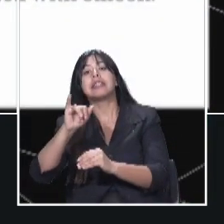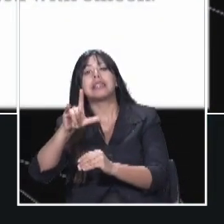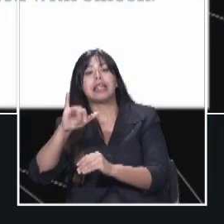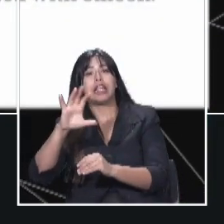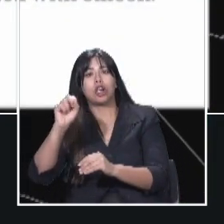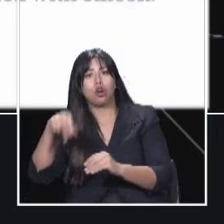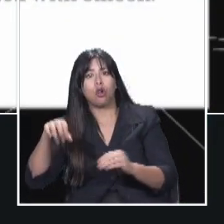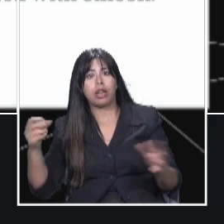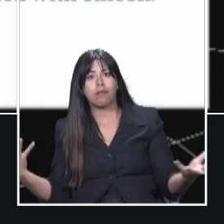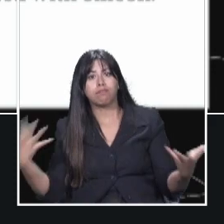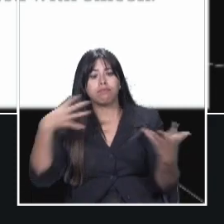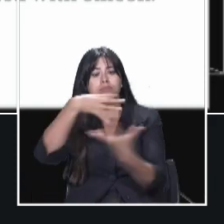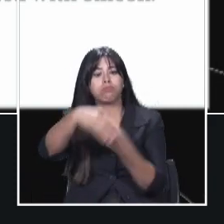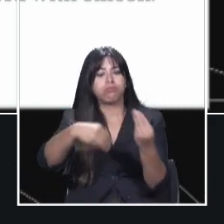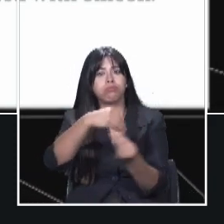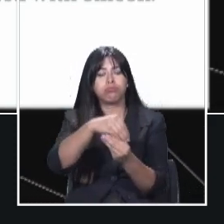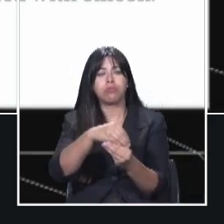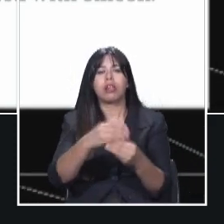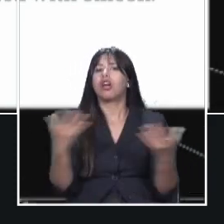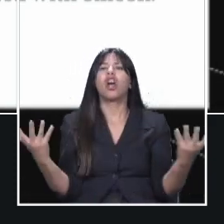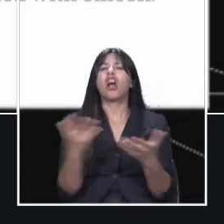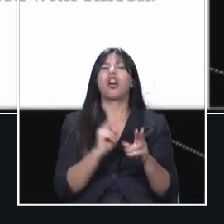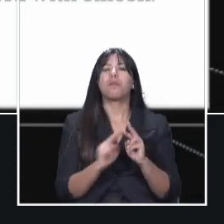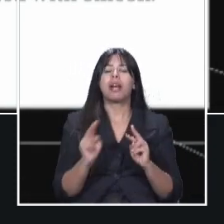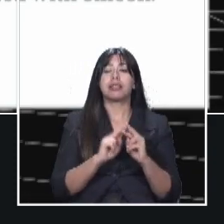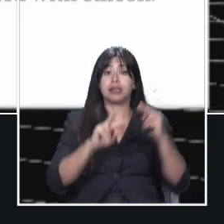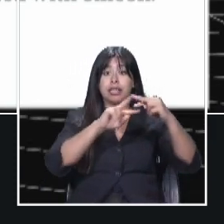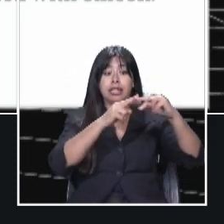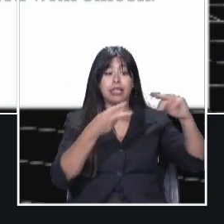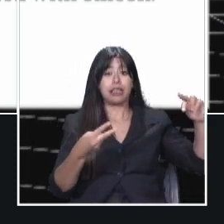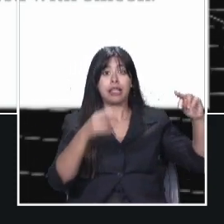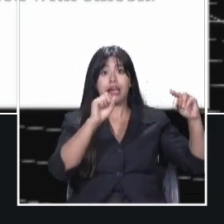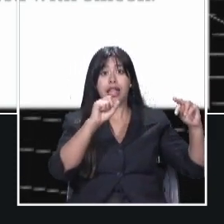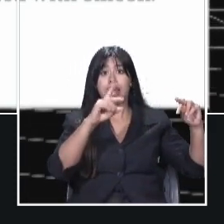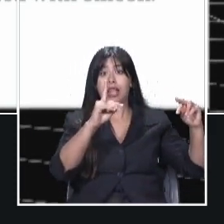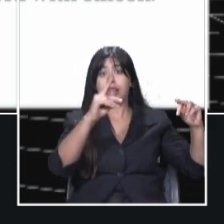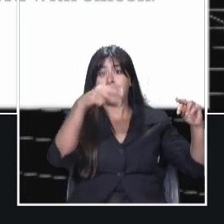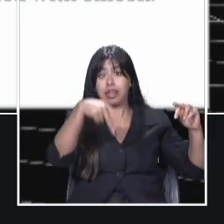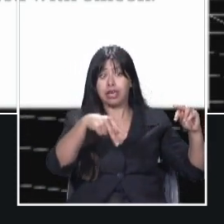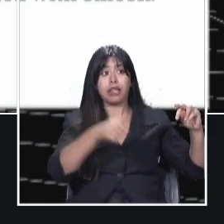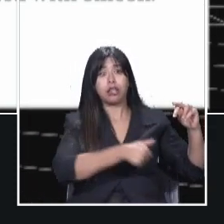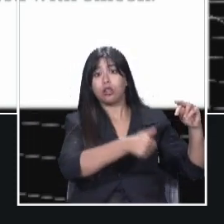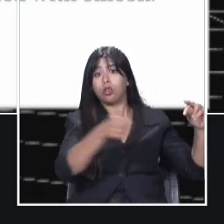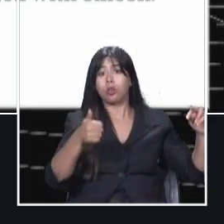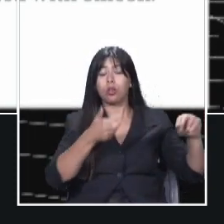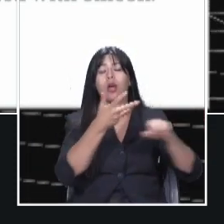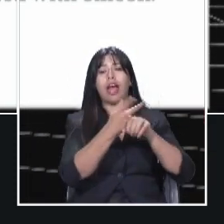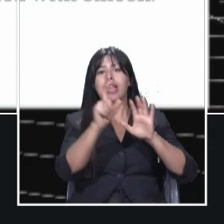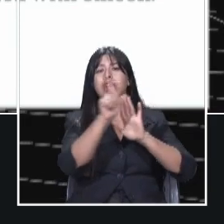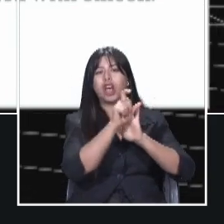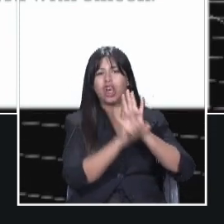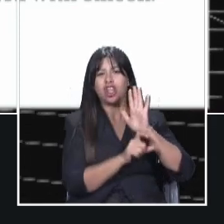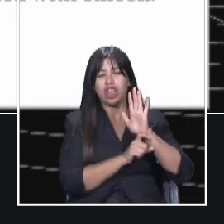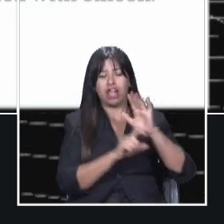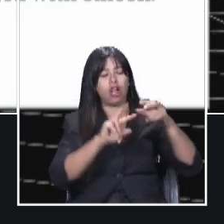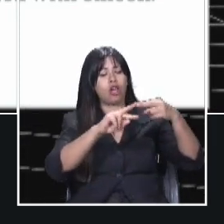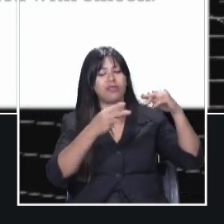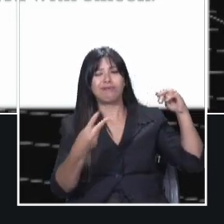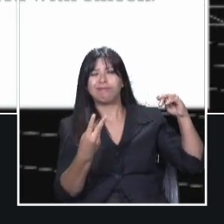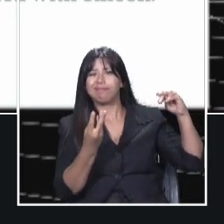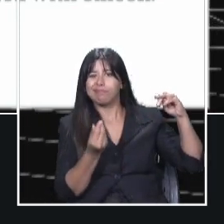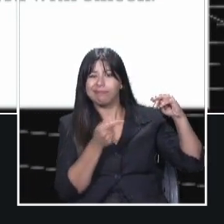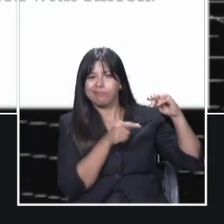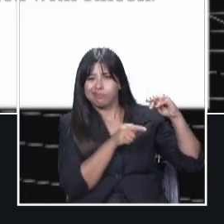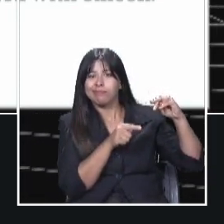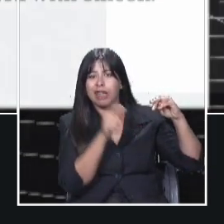So a DNA is a code of life. Everyone here has a copy of this DNA in their person that determines who they